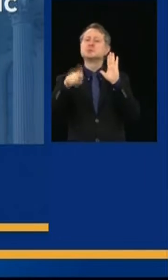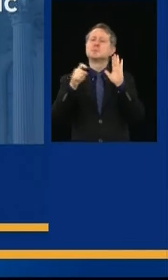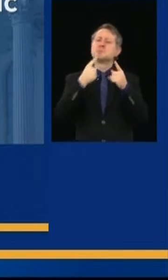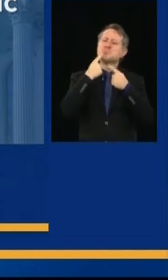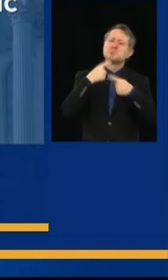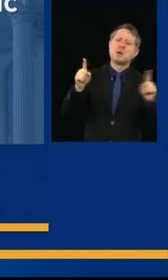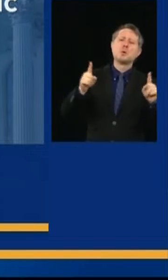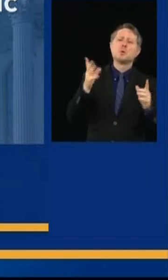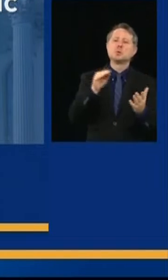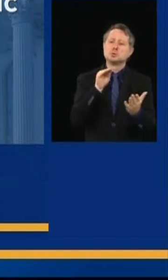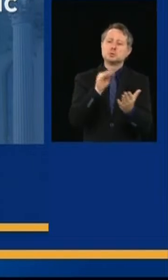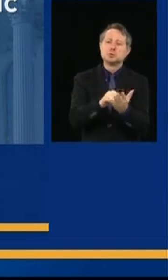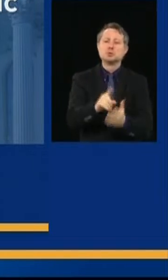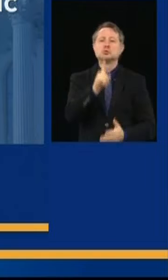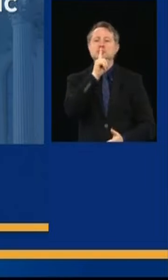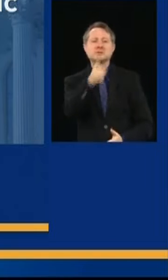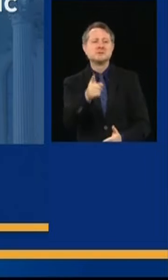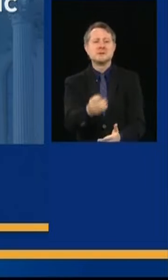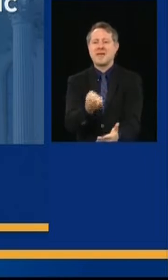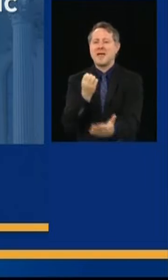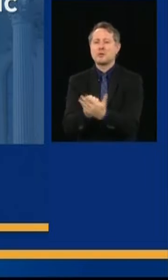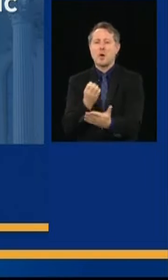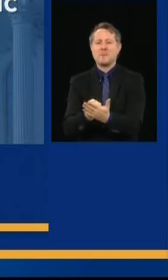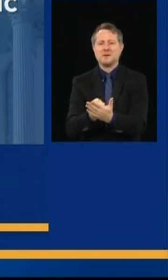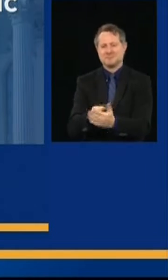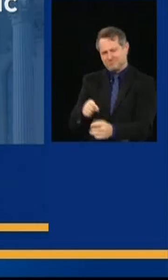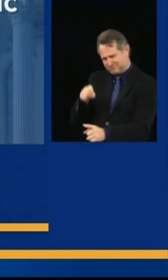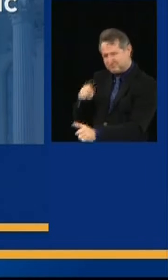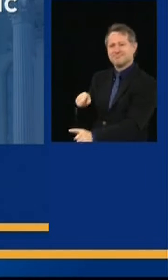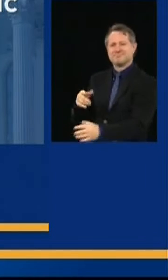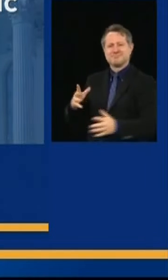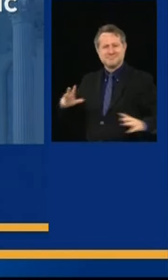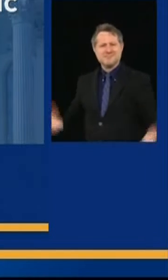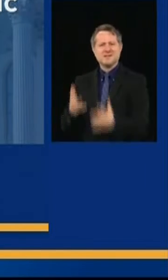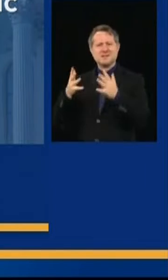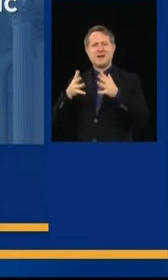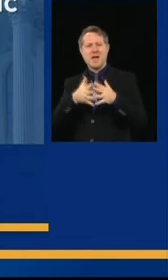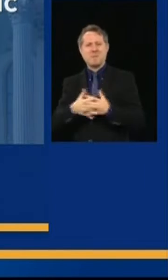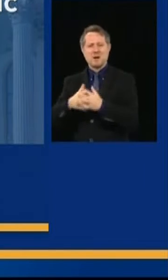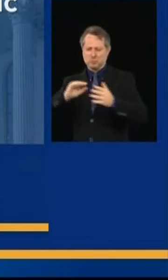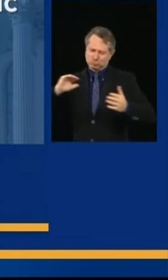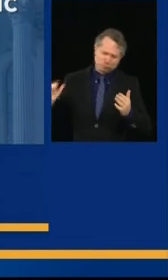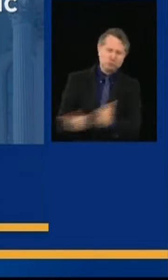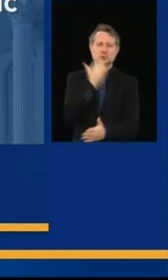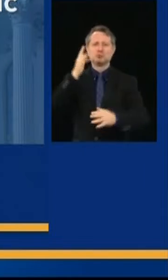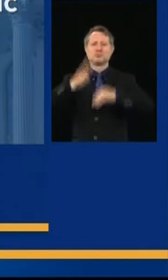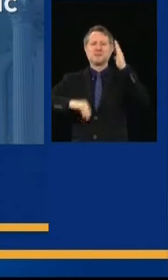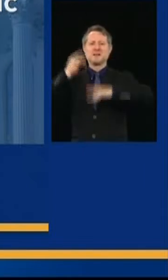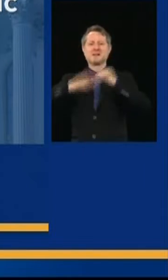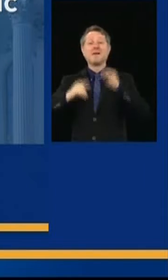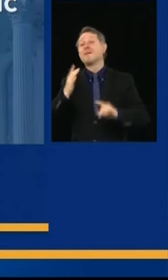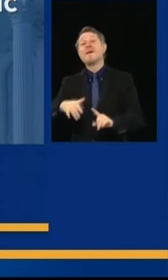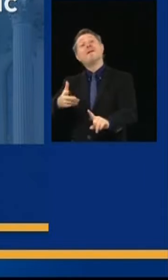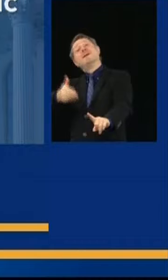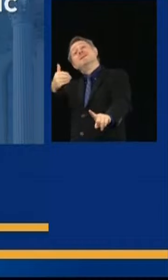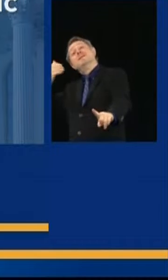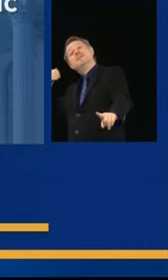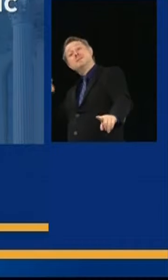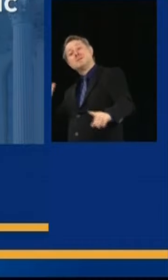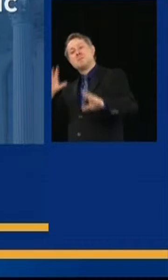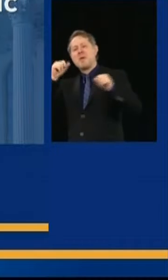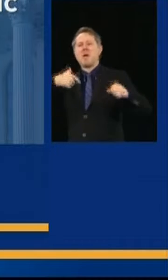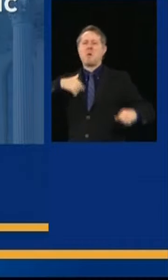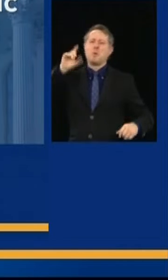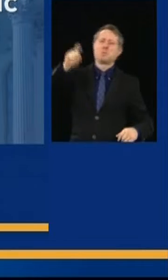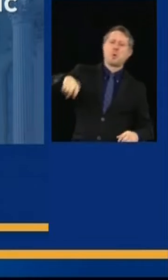stimulus that helps this nation rebuild. Every president has talked about the need to rebuild our infrastructure,